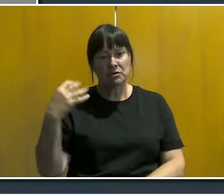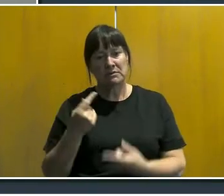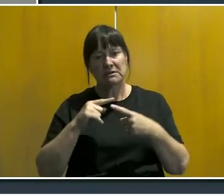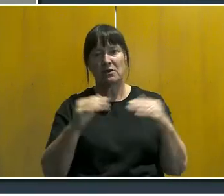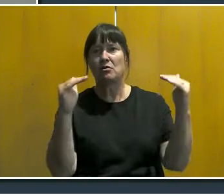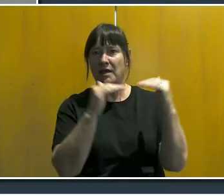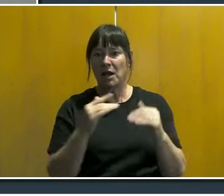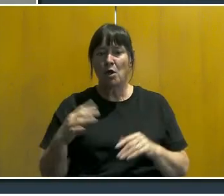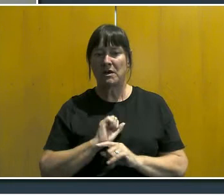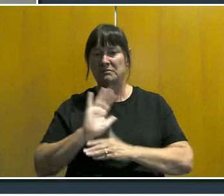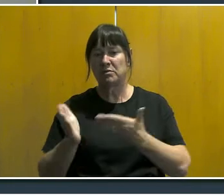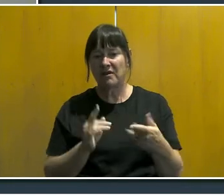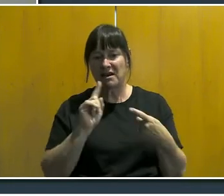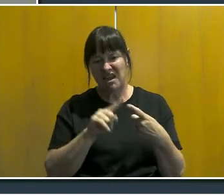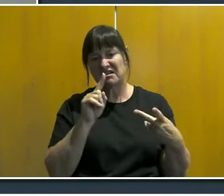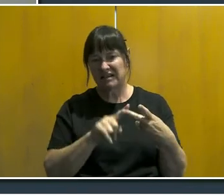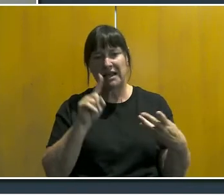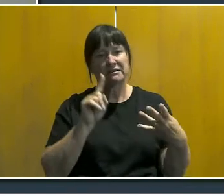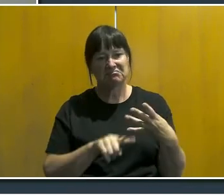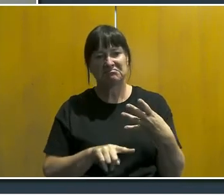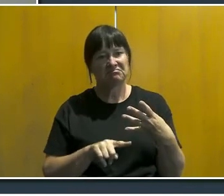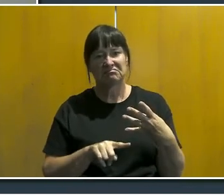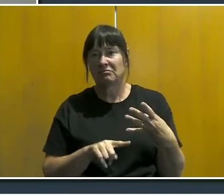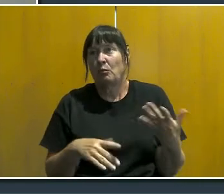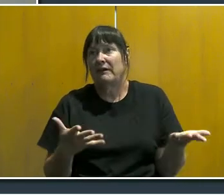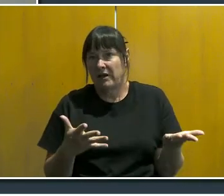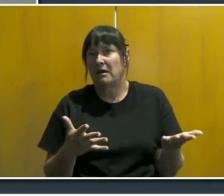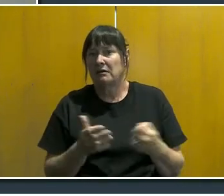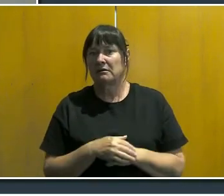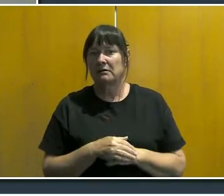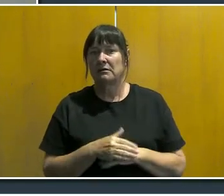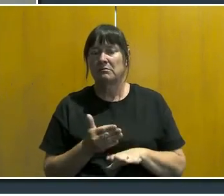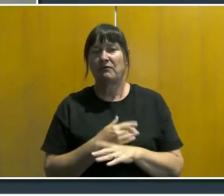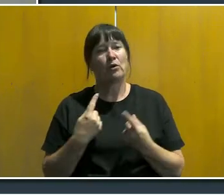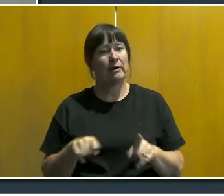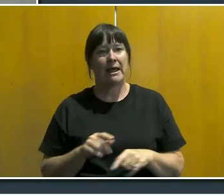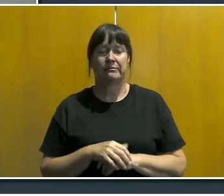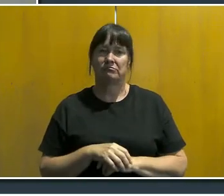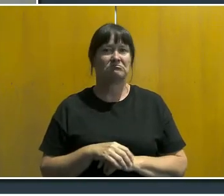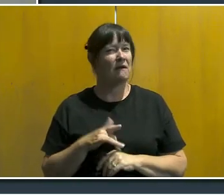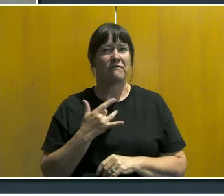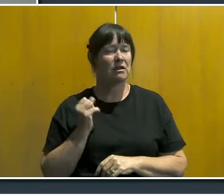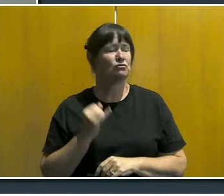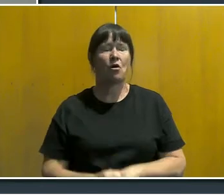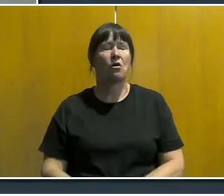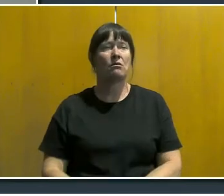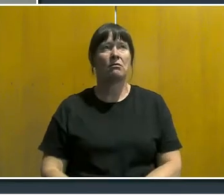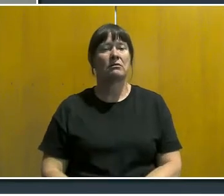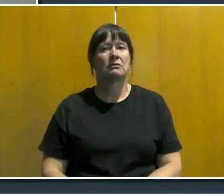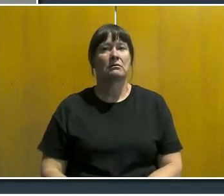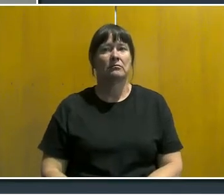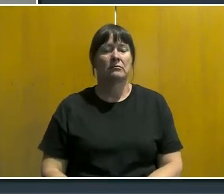You must provide this infrastructure, you must provide whatever before you're allowed to do that. I think this is very wrong.